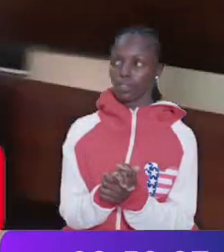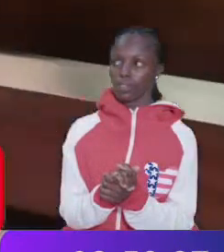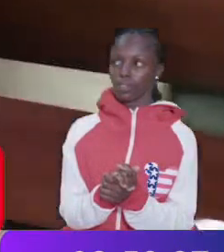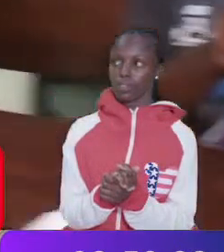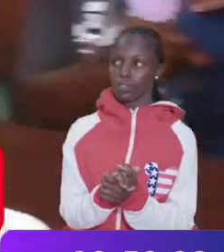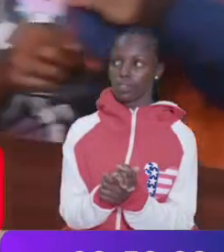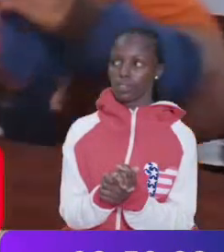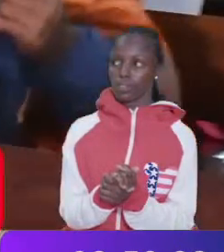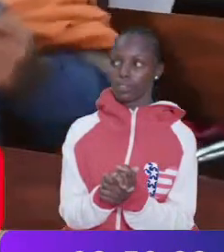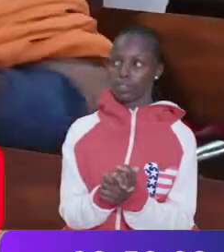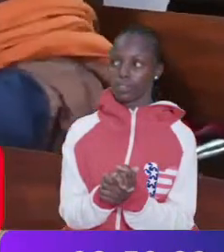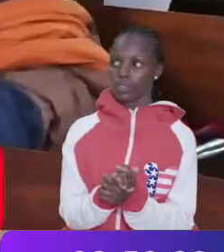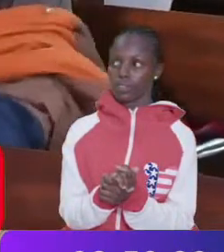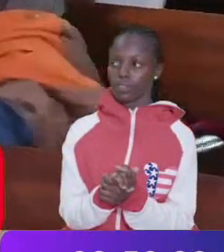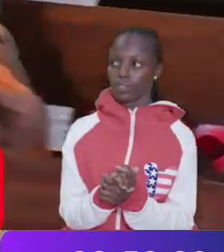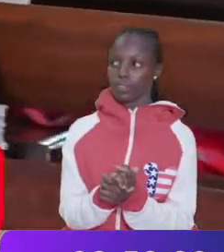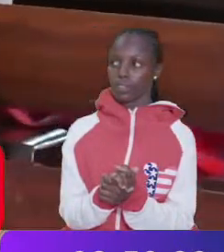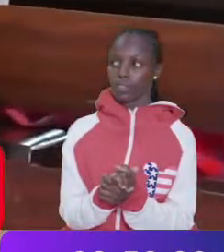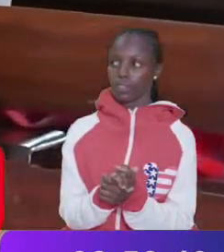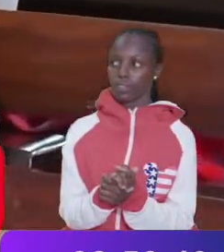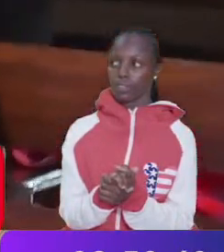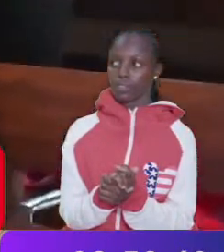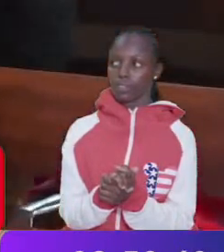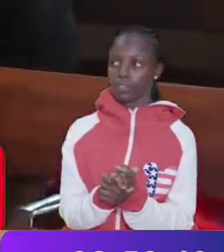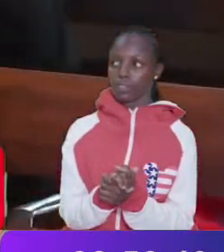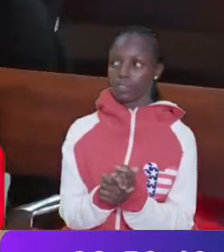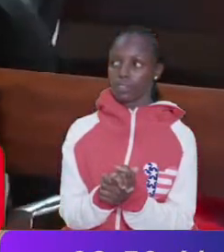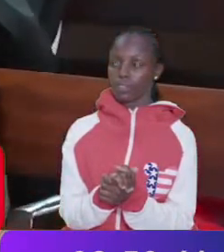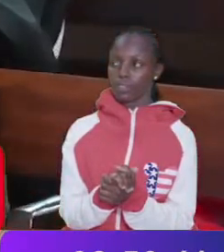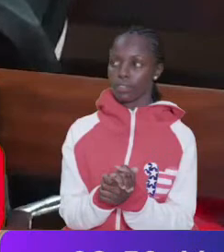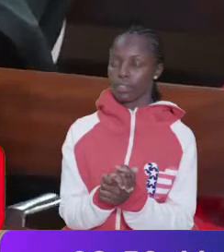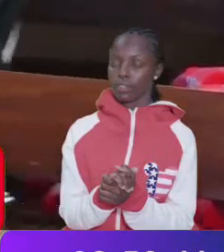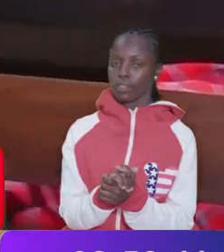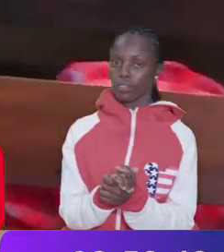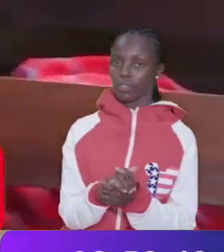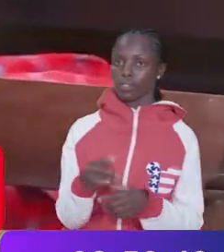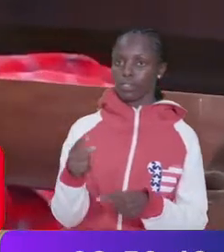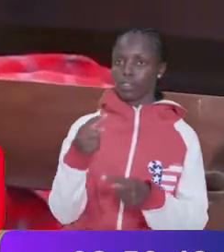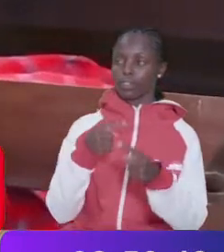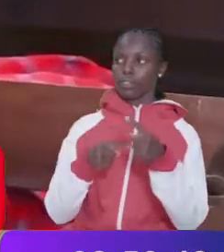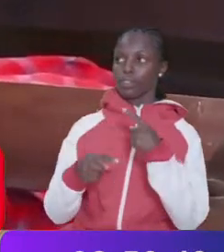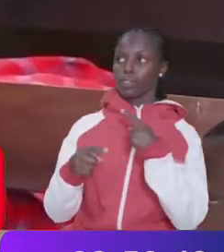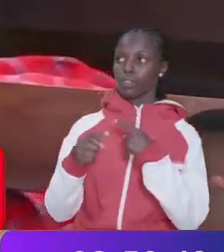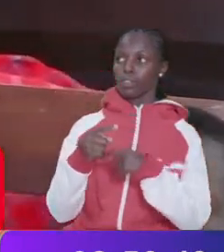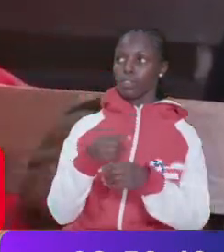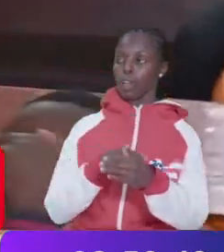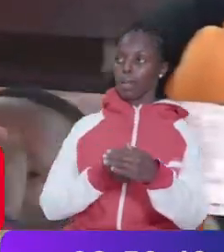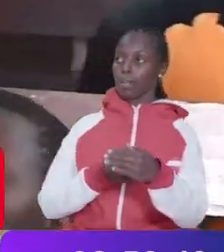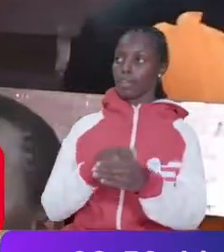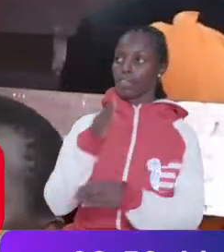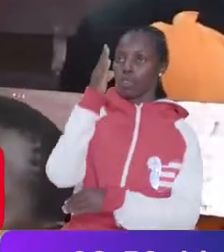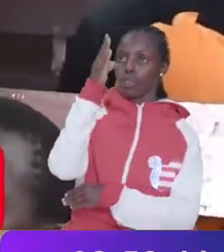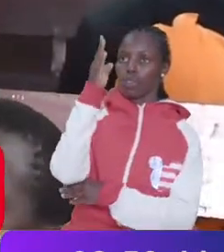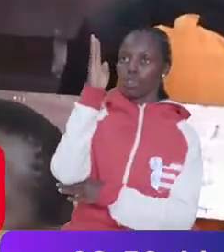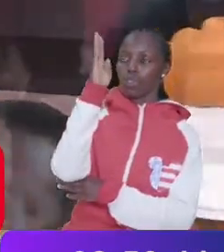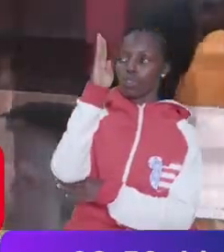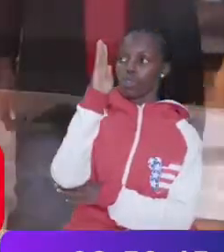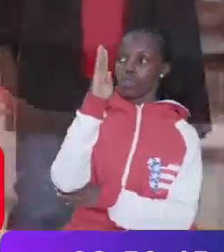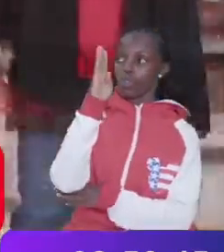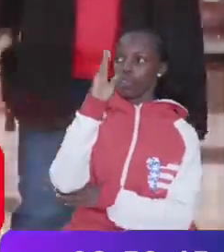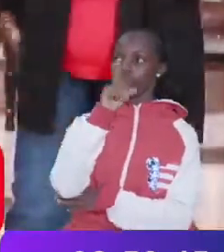mimi mwenye dhambi naomba, Baba unisamehe,